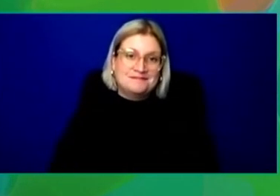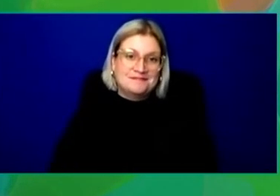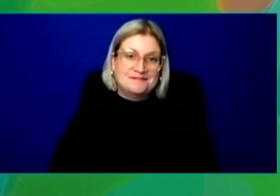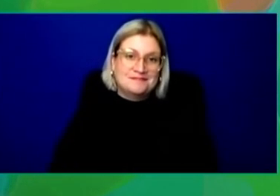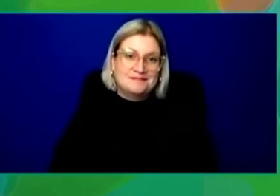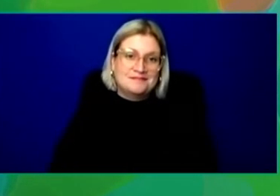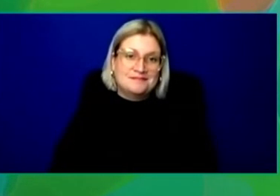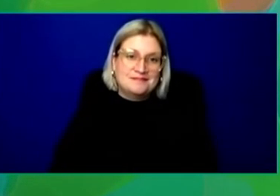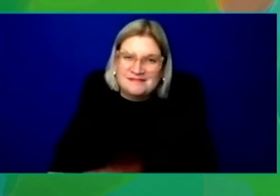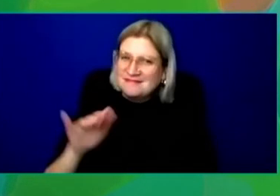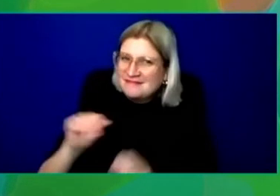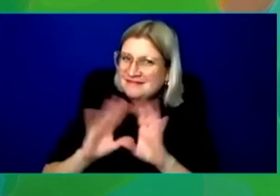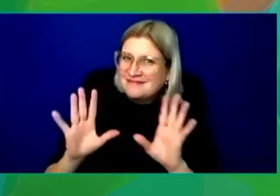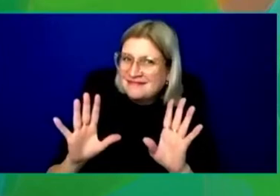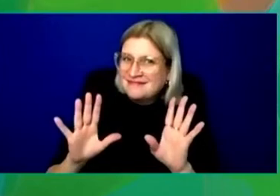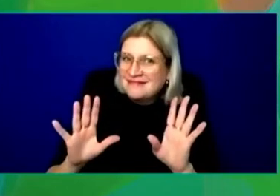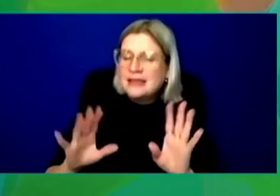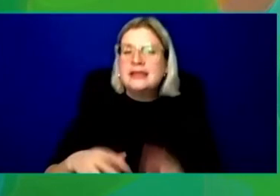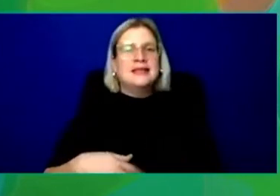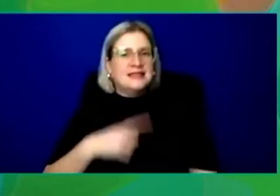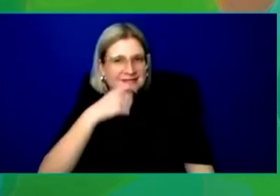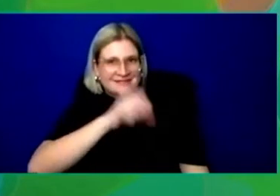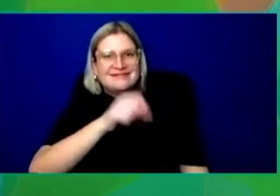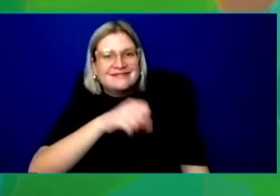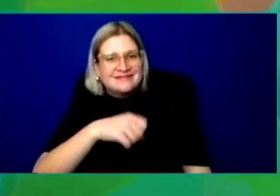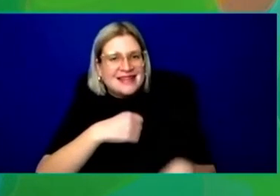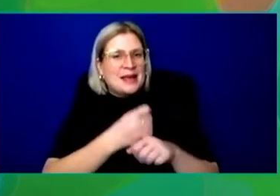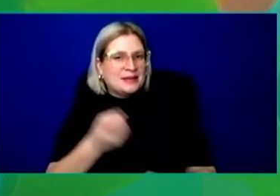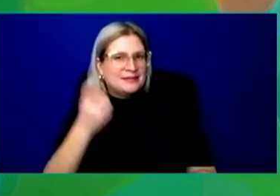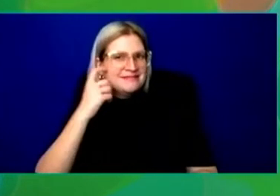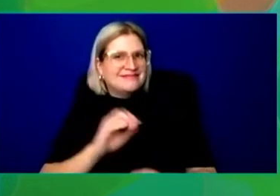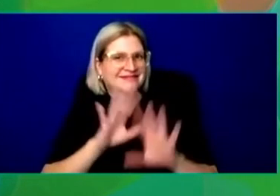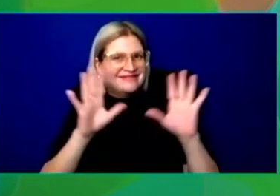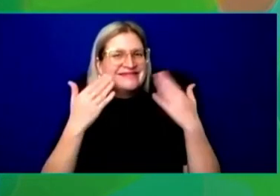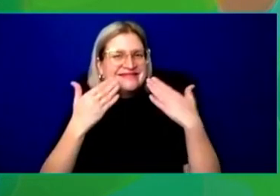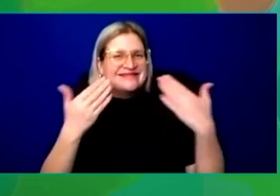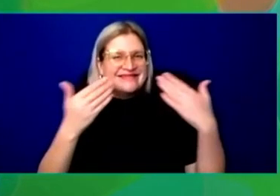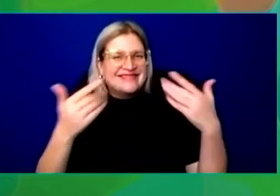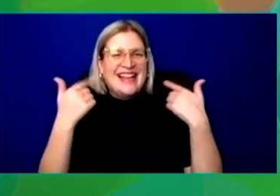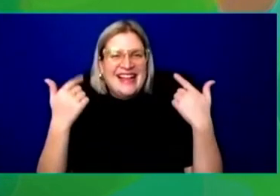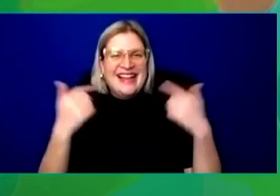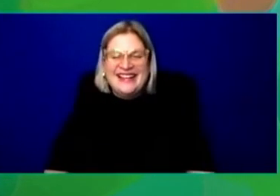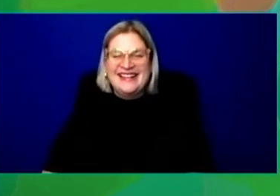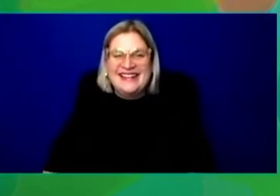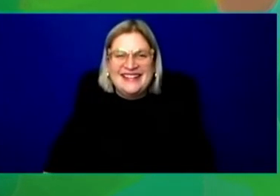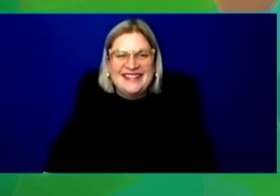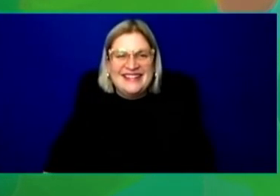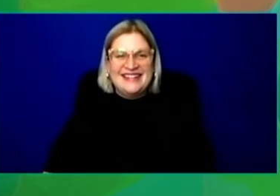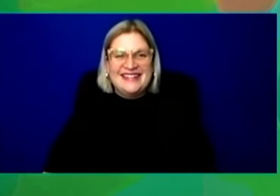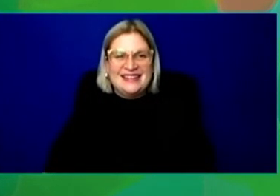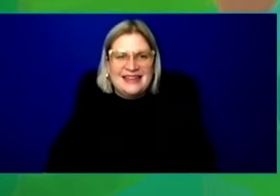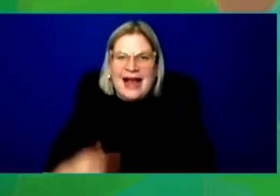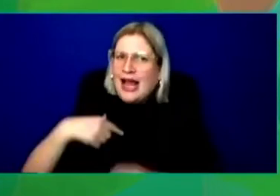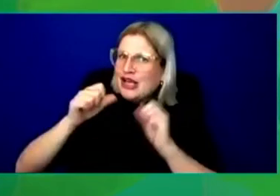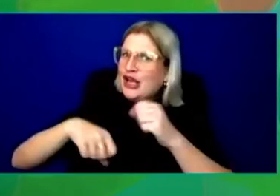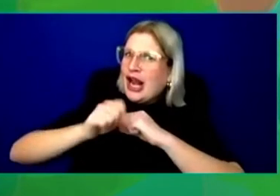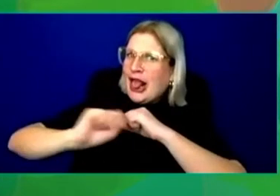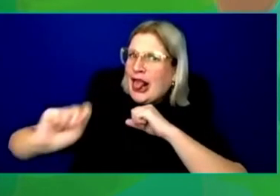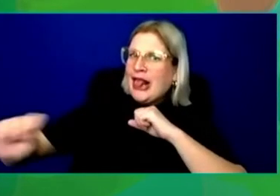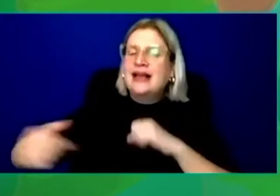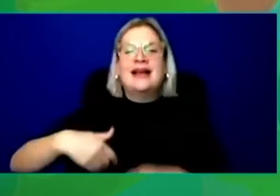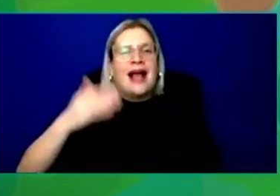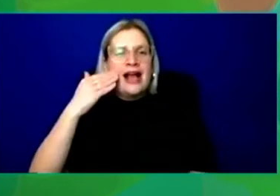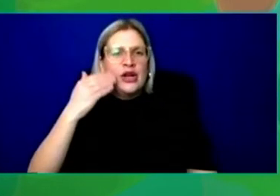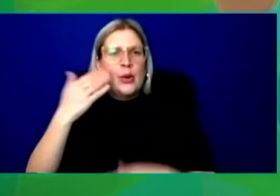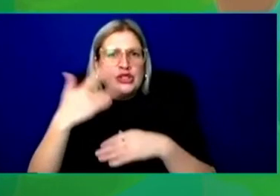Did that make sense? That does make sense. Thank you, John. And Deirdre, because I know it's so early for you, John.